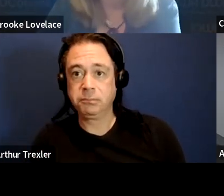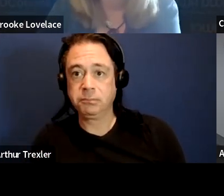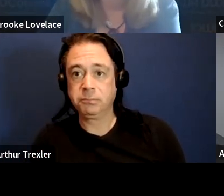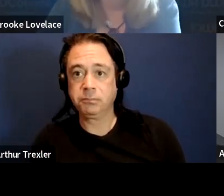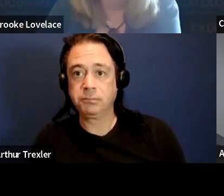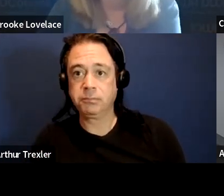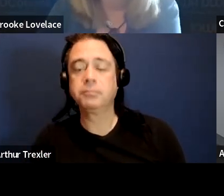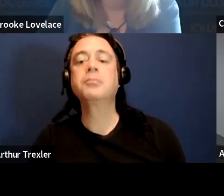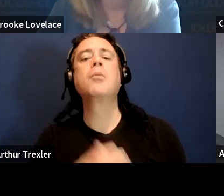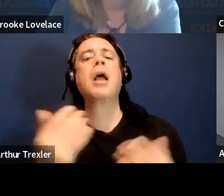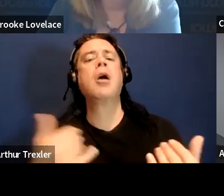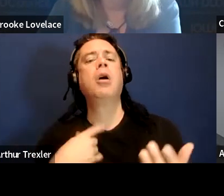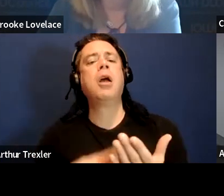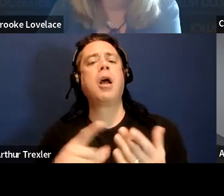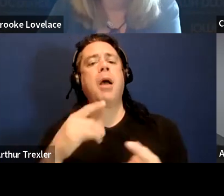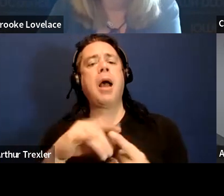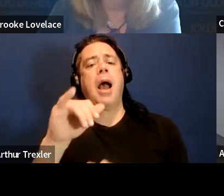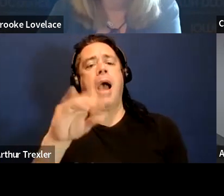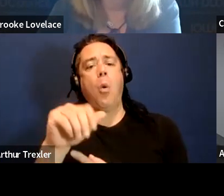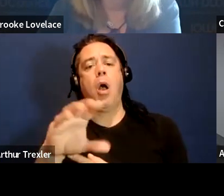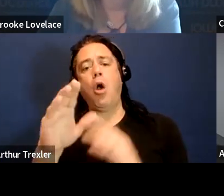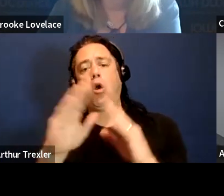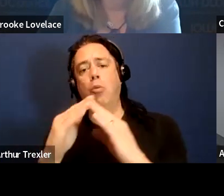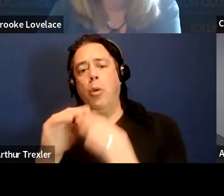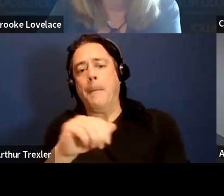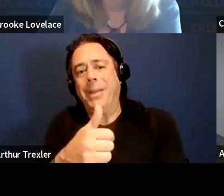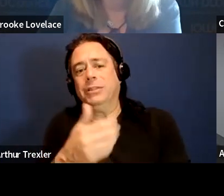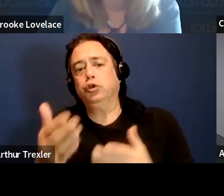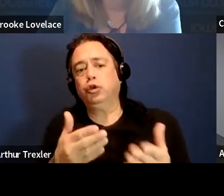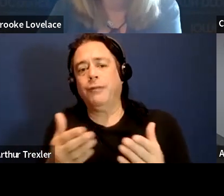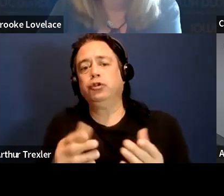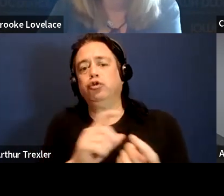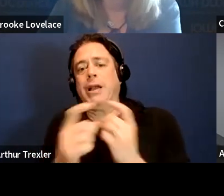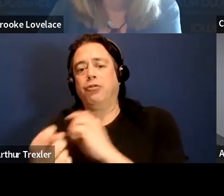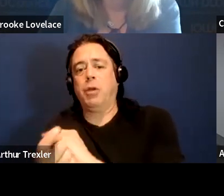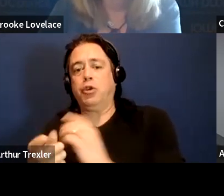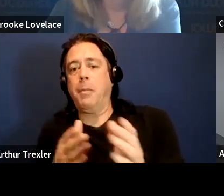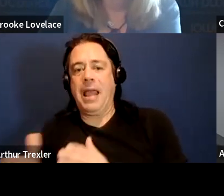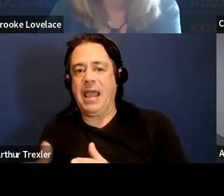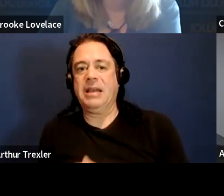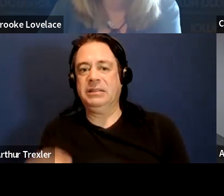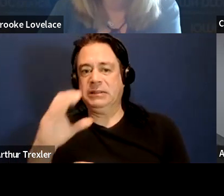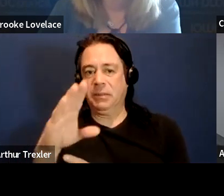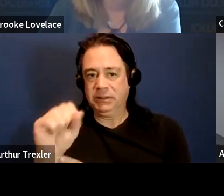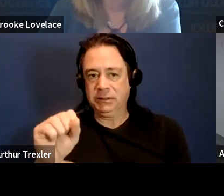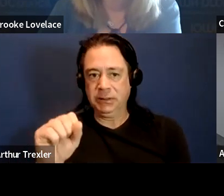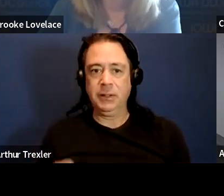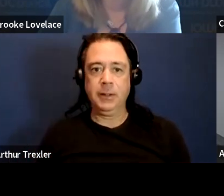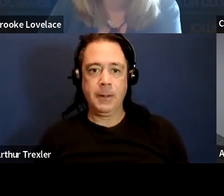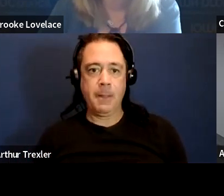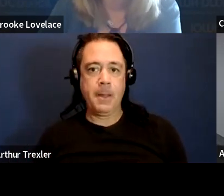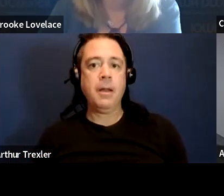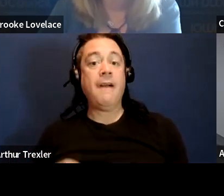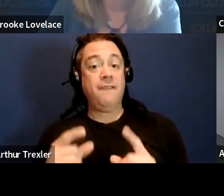So I'm here to talk about the Iowa Community-Based Service Transformation Plan. I want to start with a few